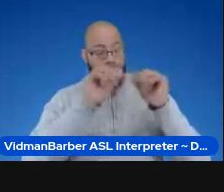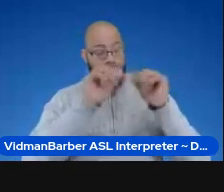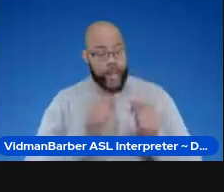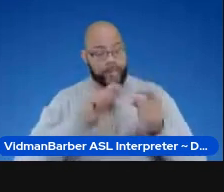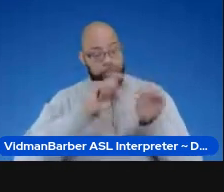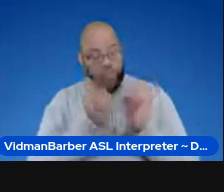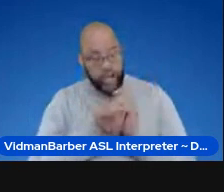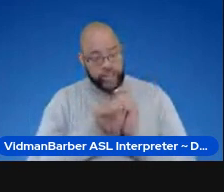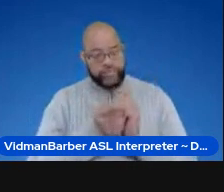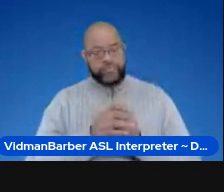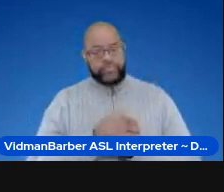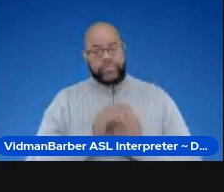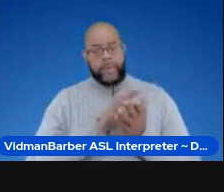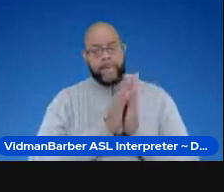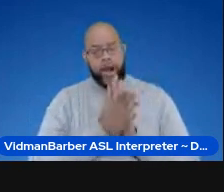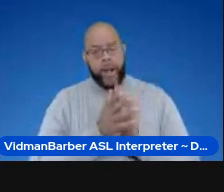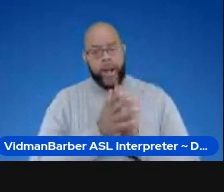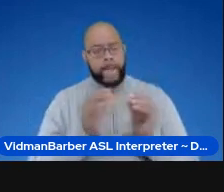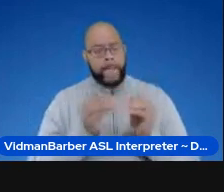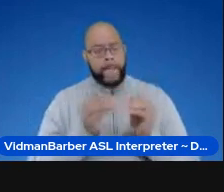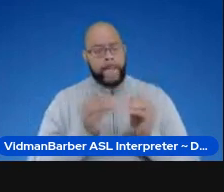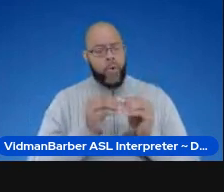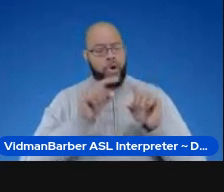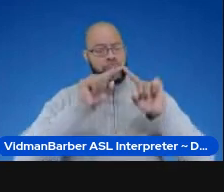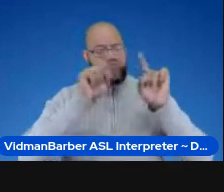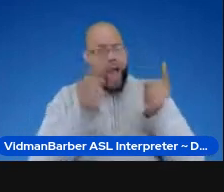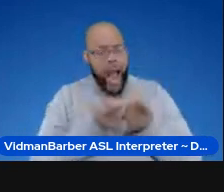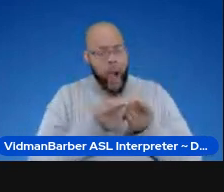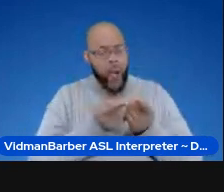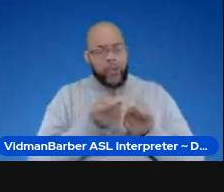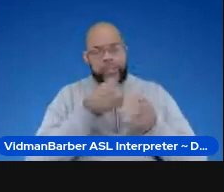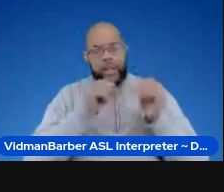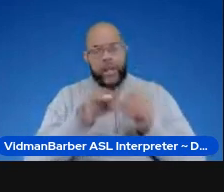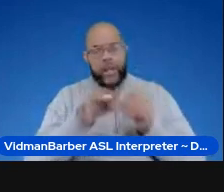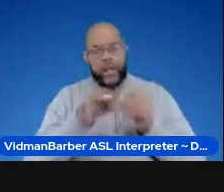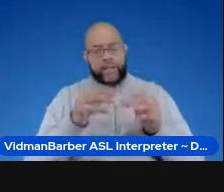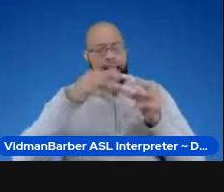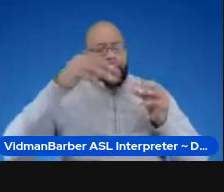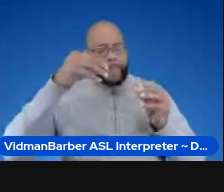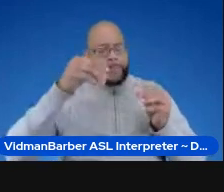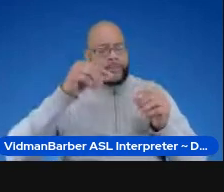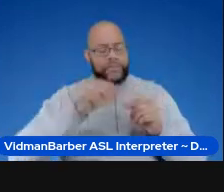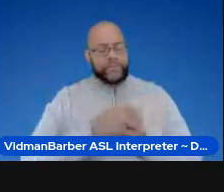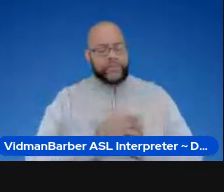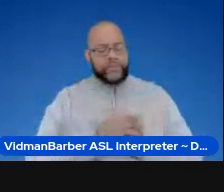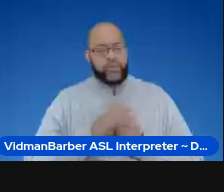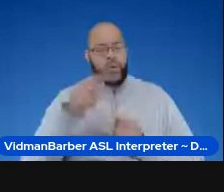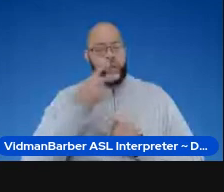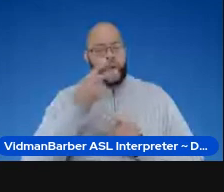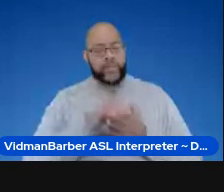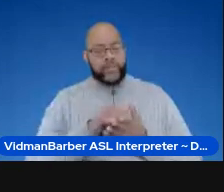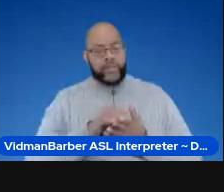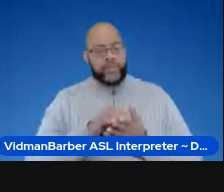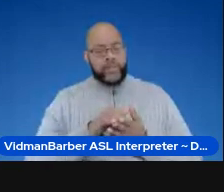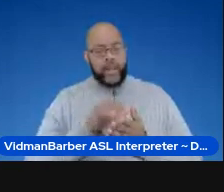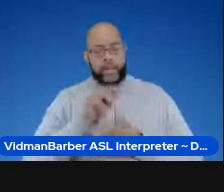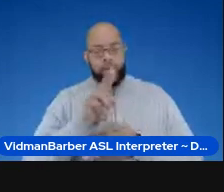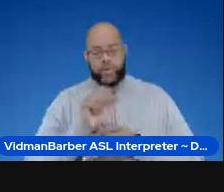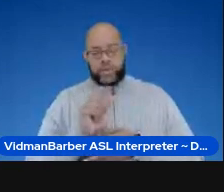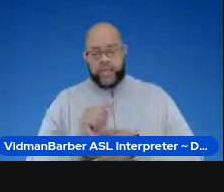It has become more rounded rather than ellipsoidal. Like when we look at the mutant, it's very